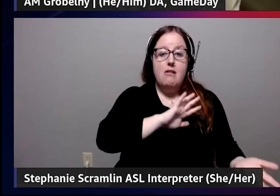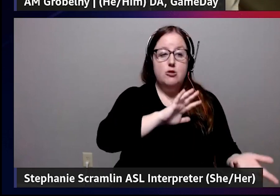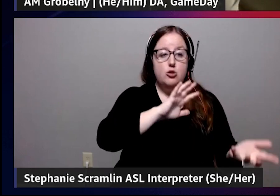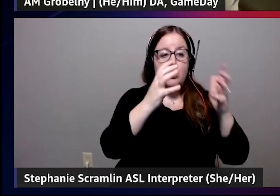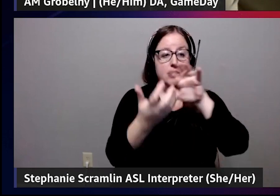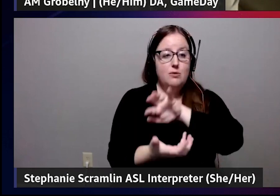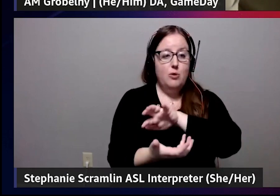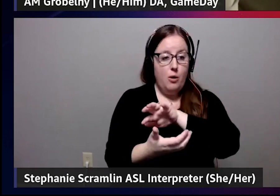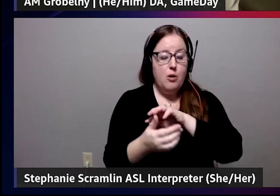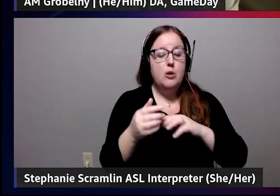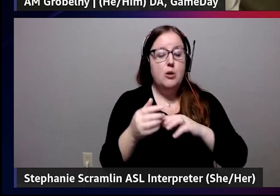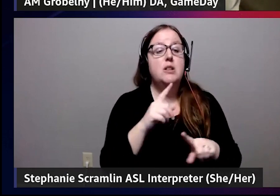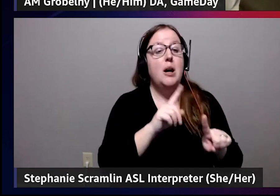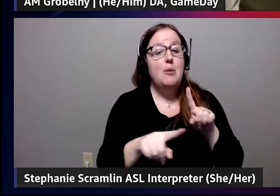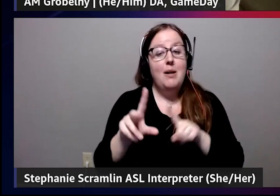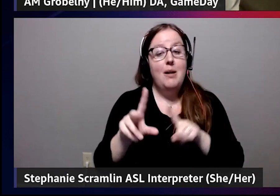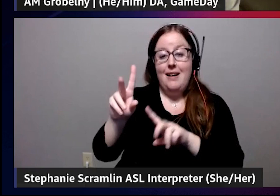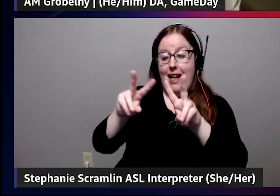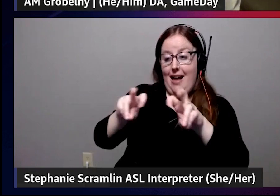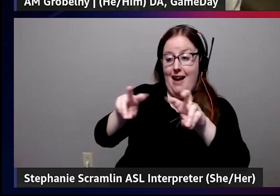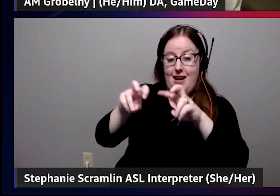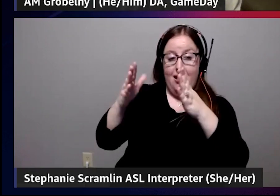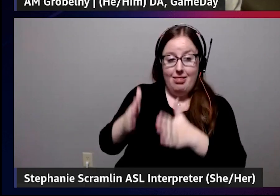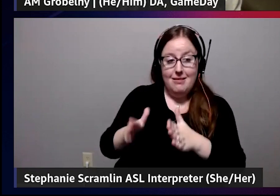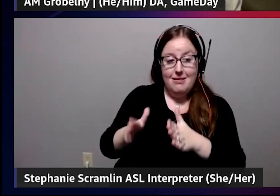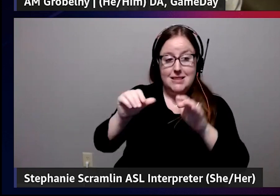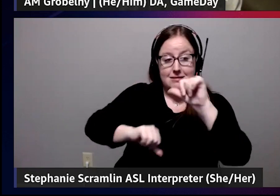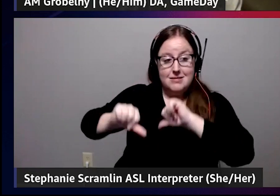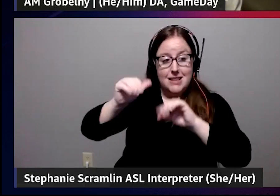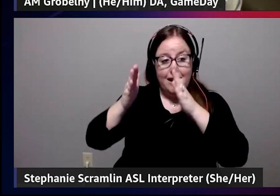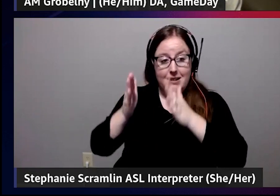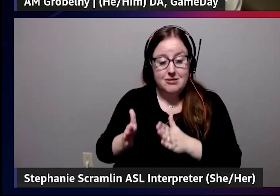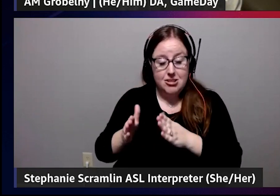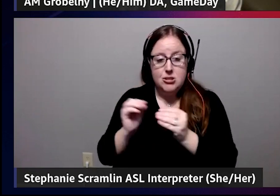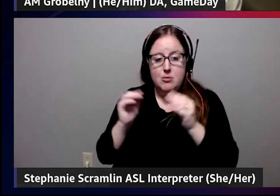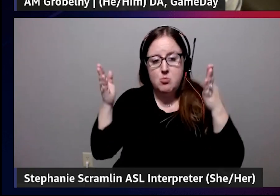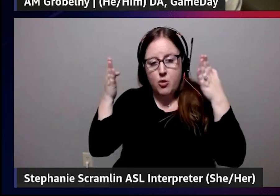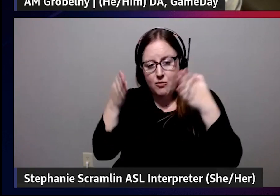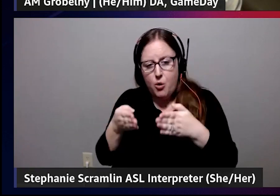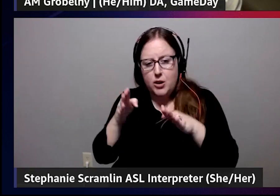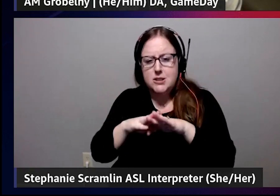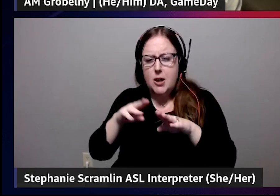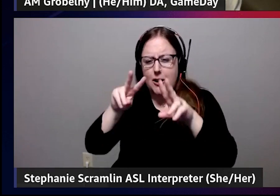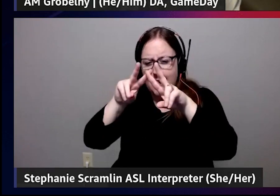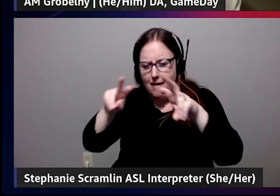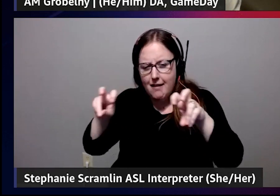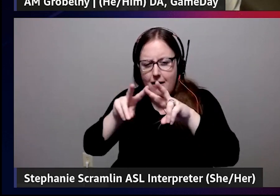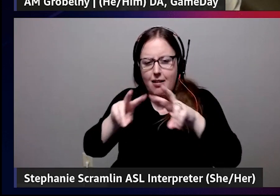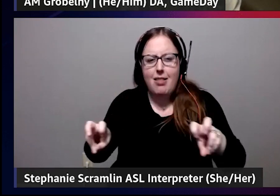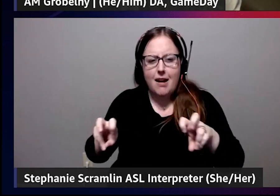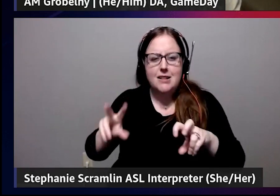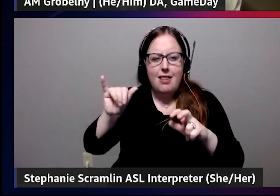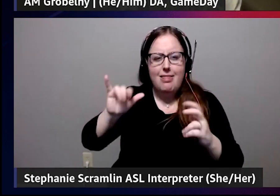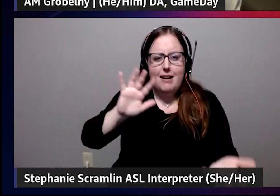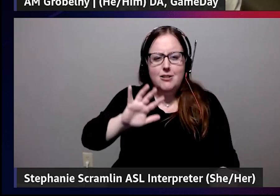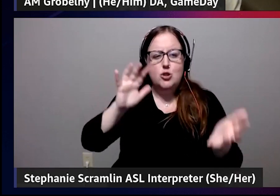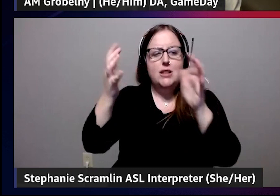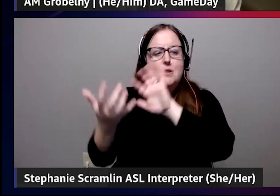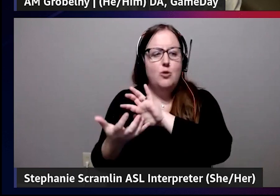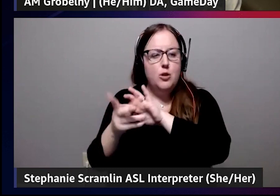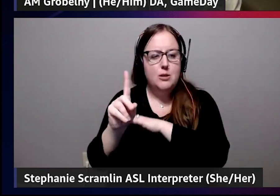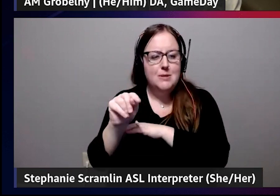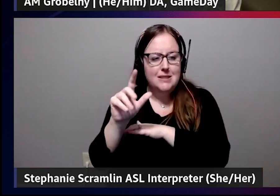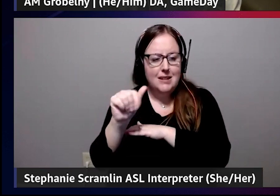correctly, whereas data analysts and data scientists are focused on analyzing the transformed data and